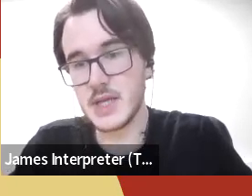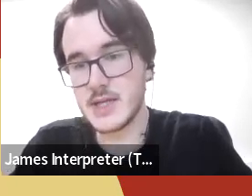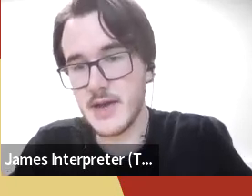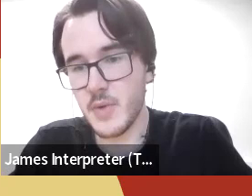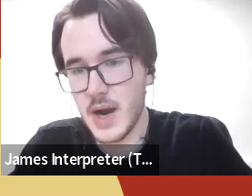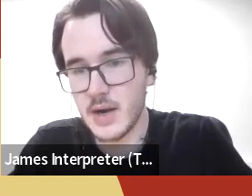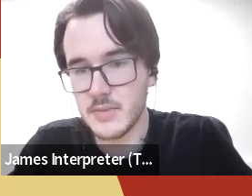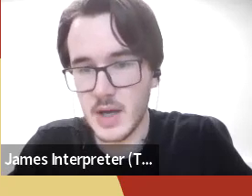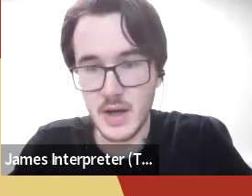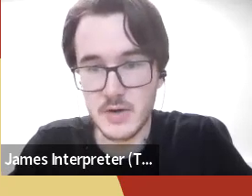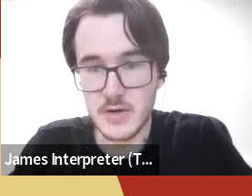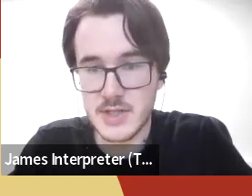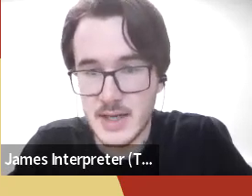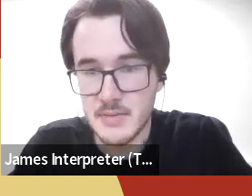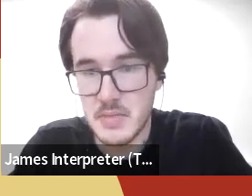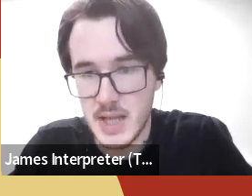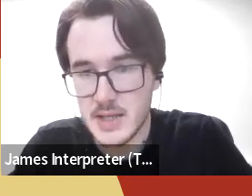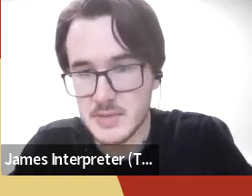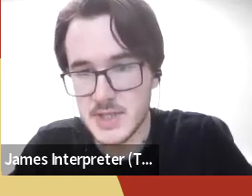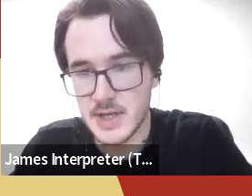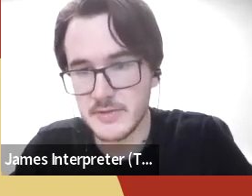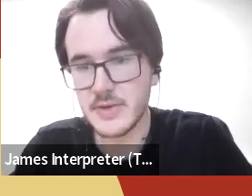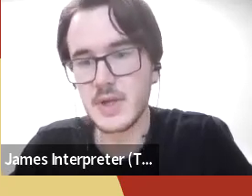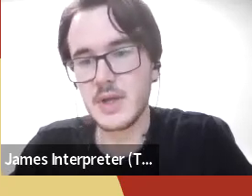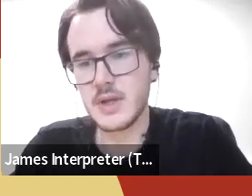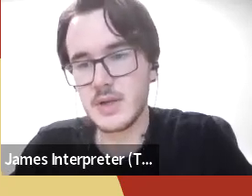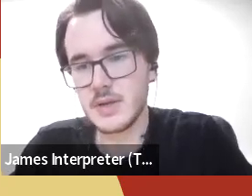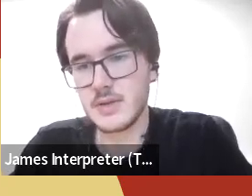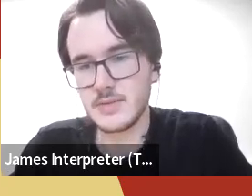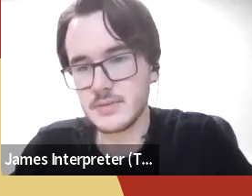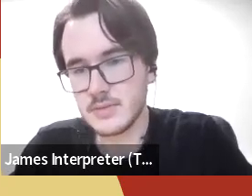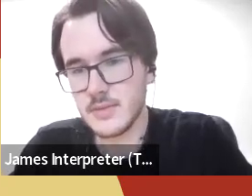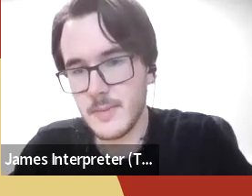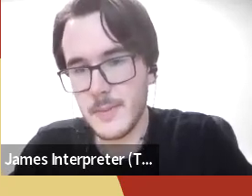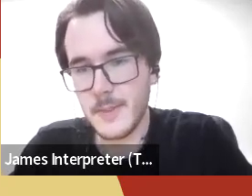So being deaf aware, understanding me as myself,